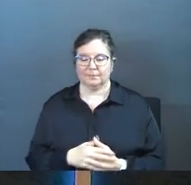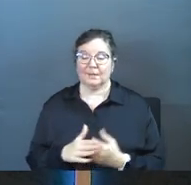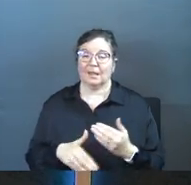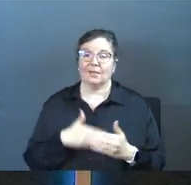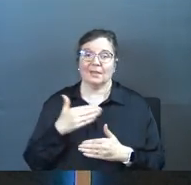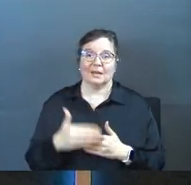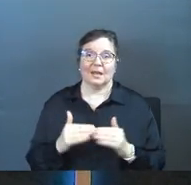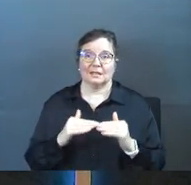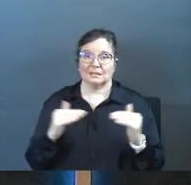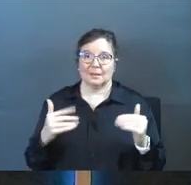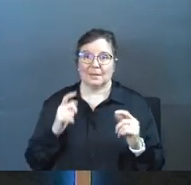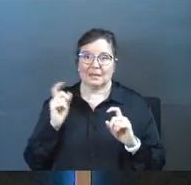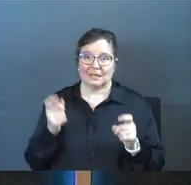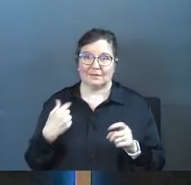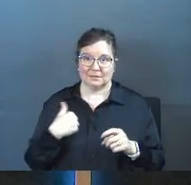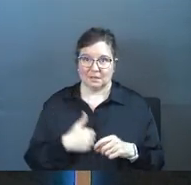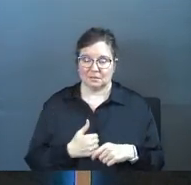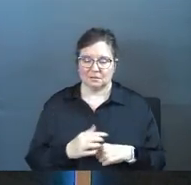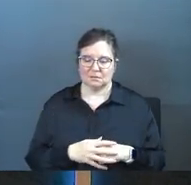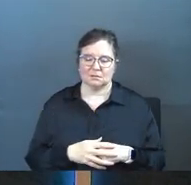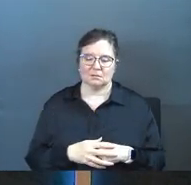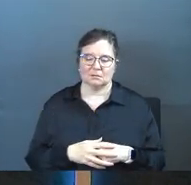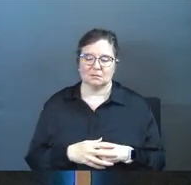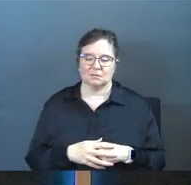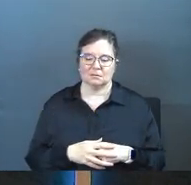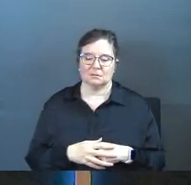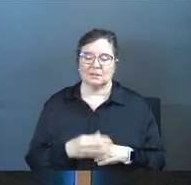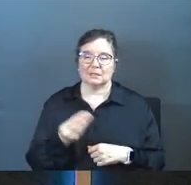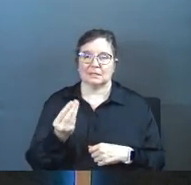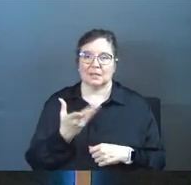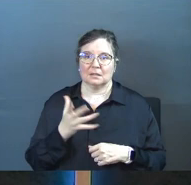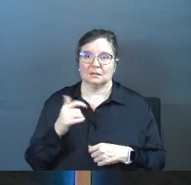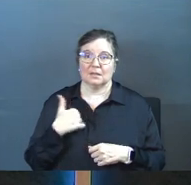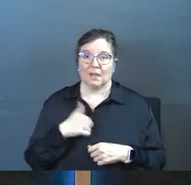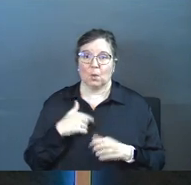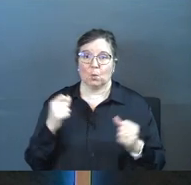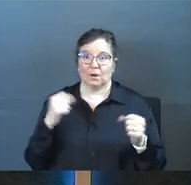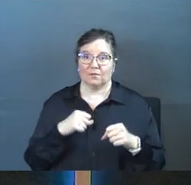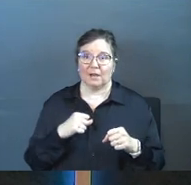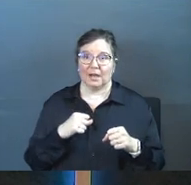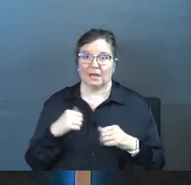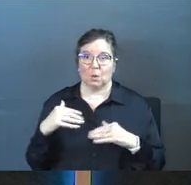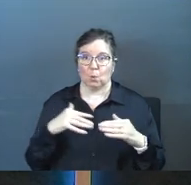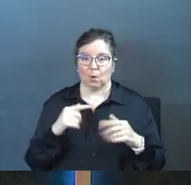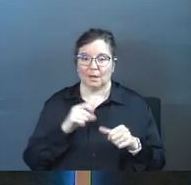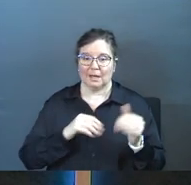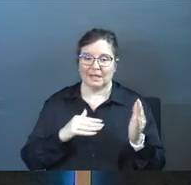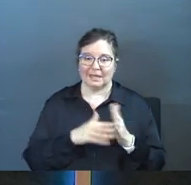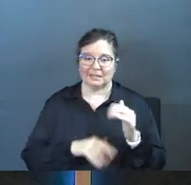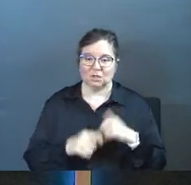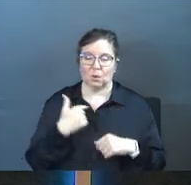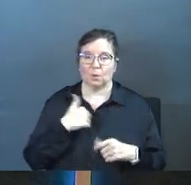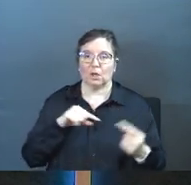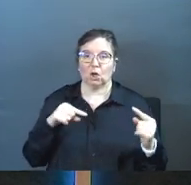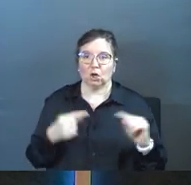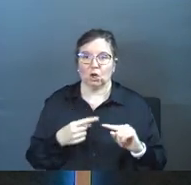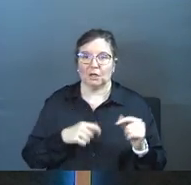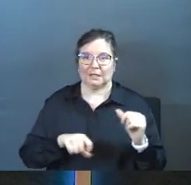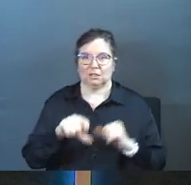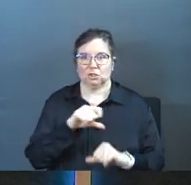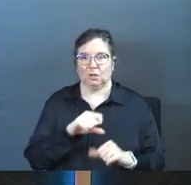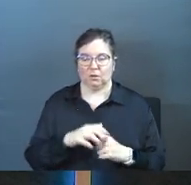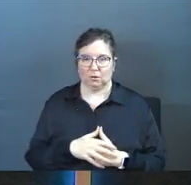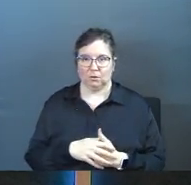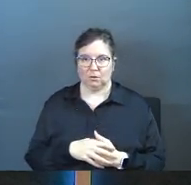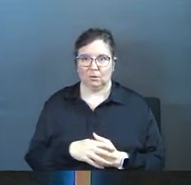The next step that he gives us is he tells us that we're fighting and waging war against each other. We're hurting each